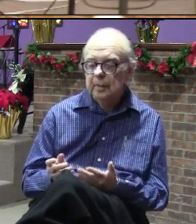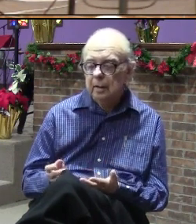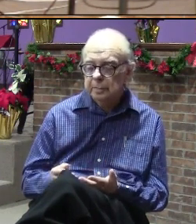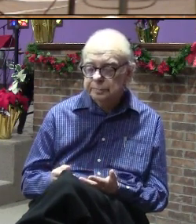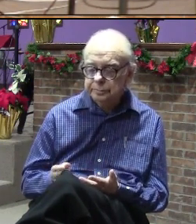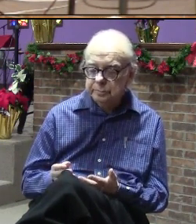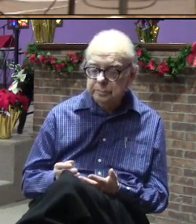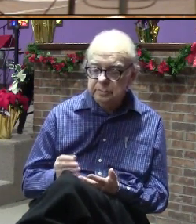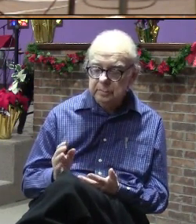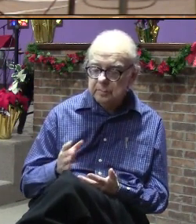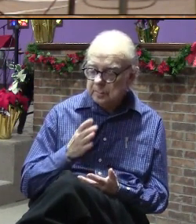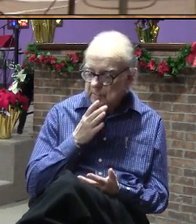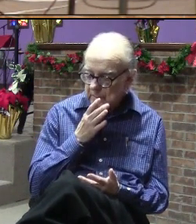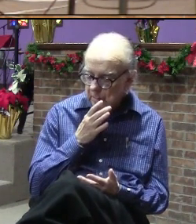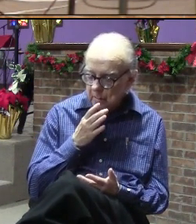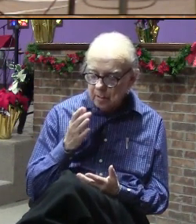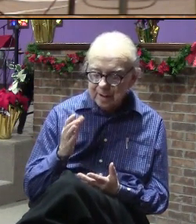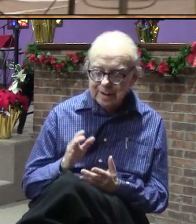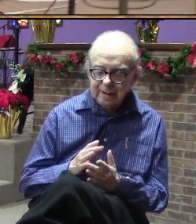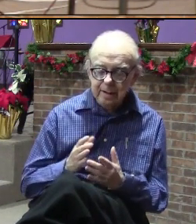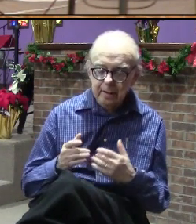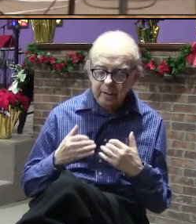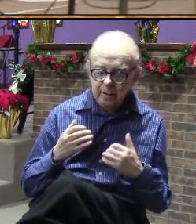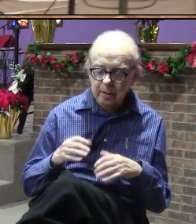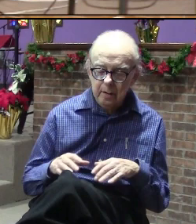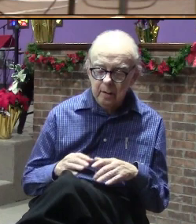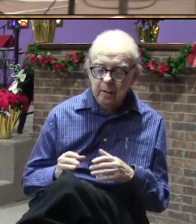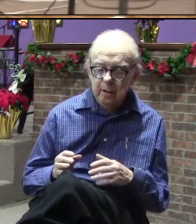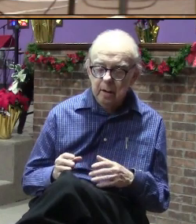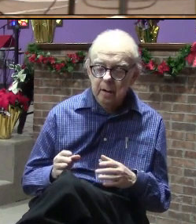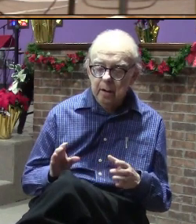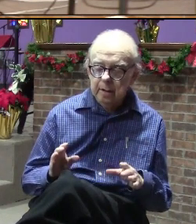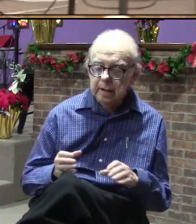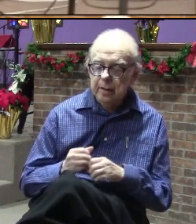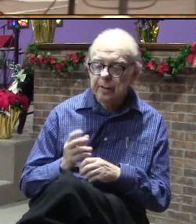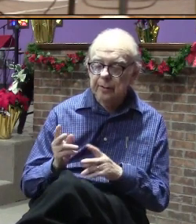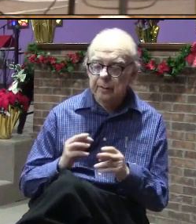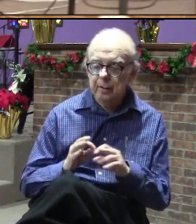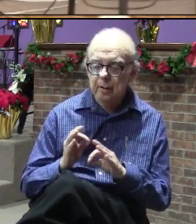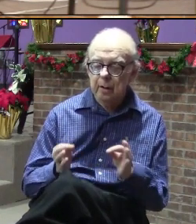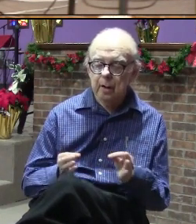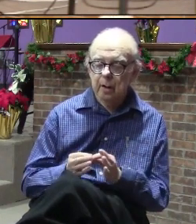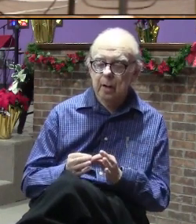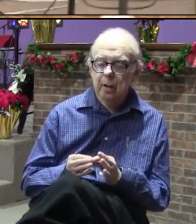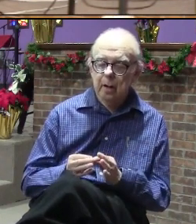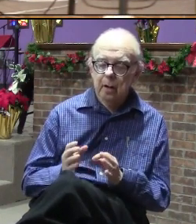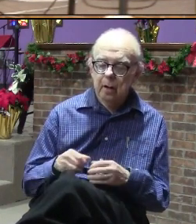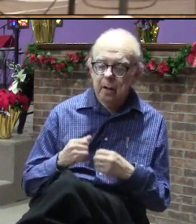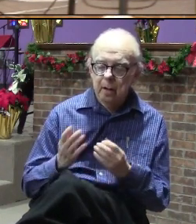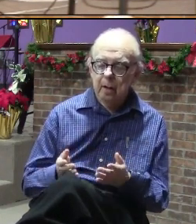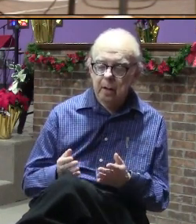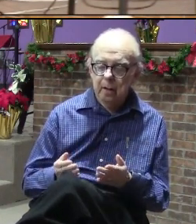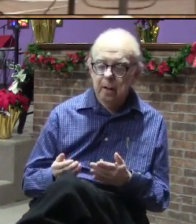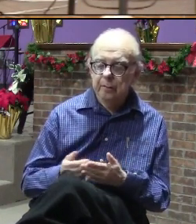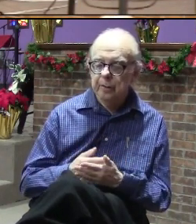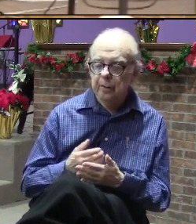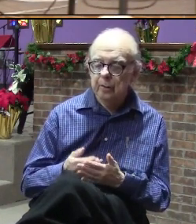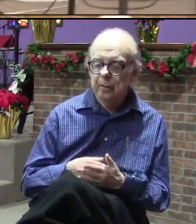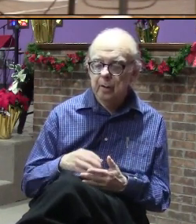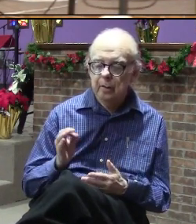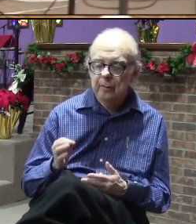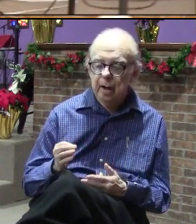He goes on to write, her courageous act rallied the family. Her sacrifice instilled a newfound joy in